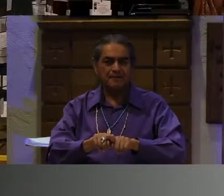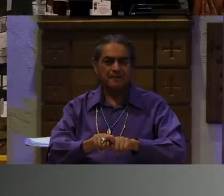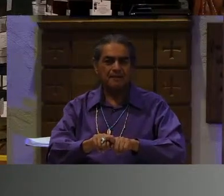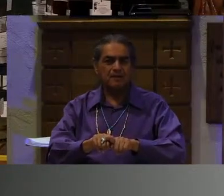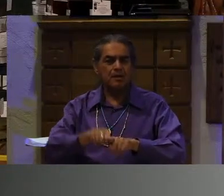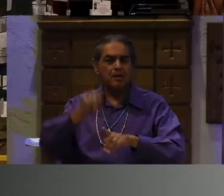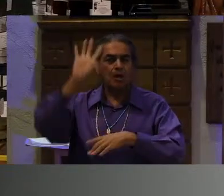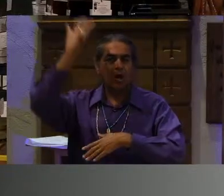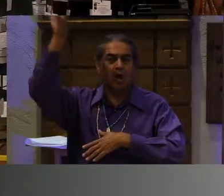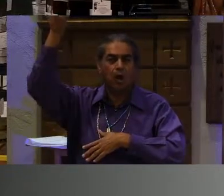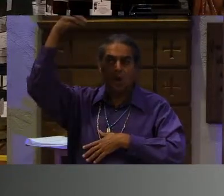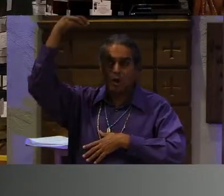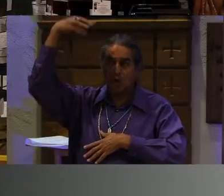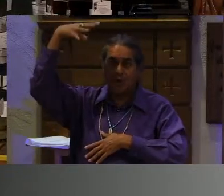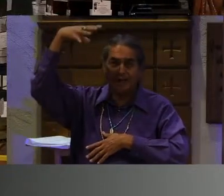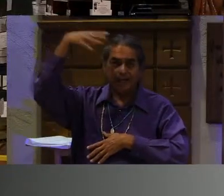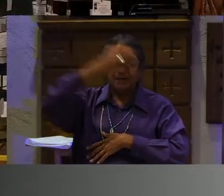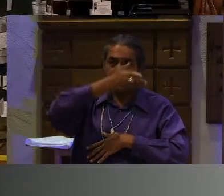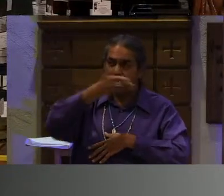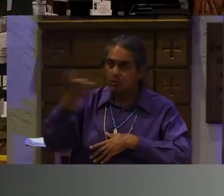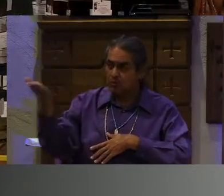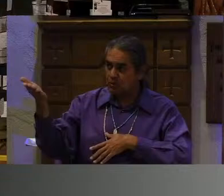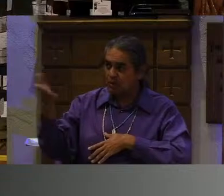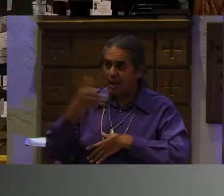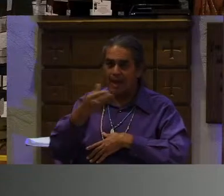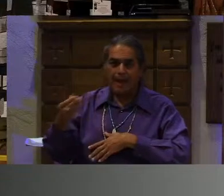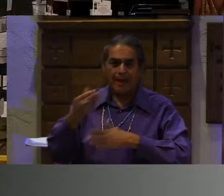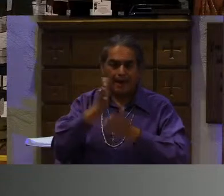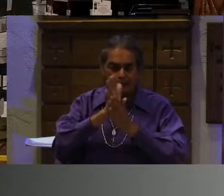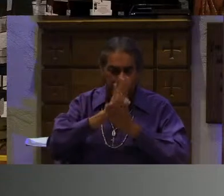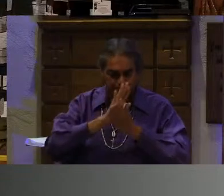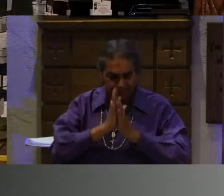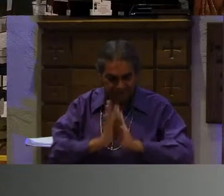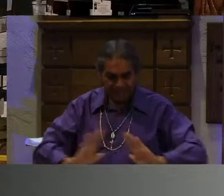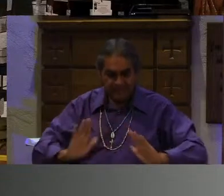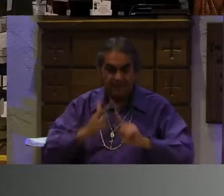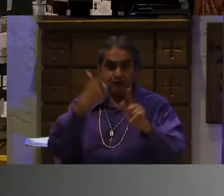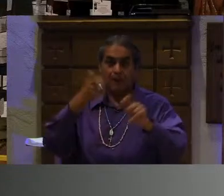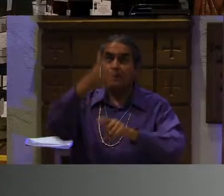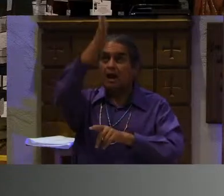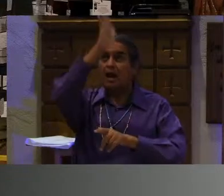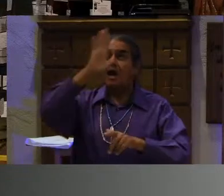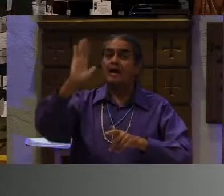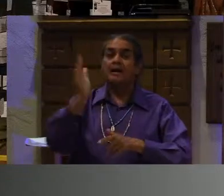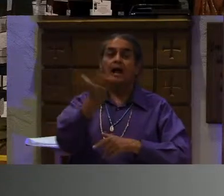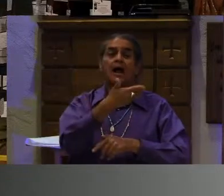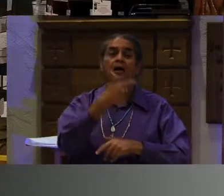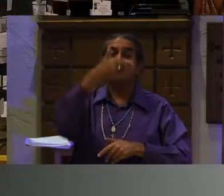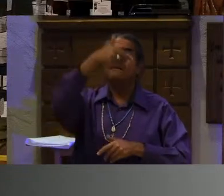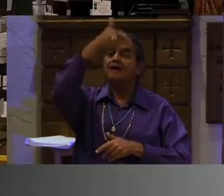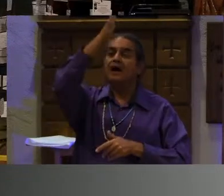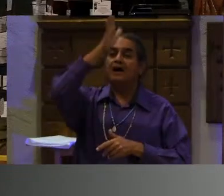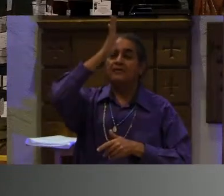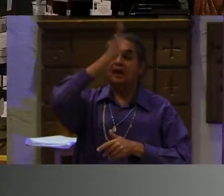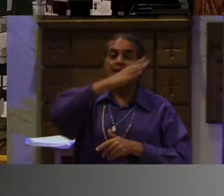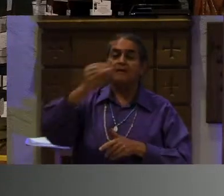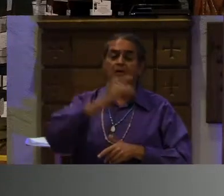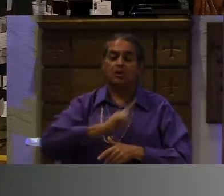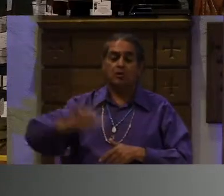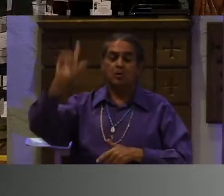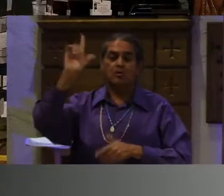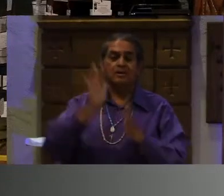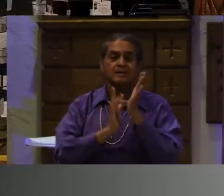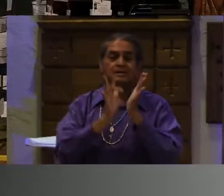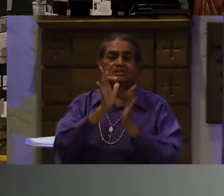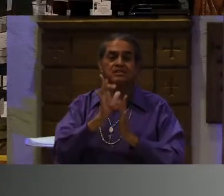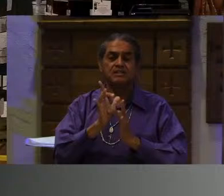grace to you and peace from God our Father and the Lord Jesus